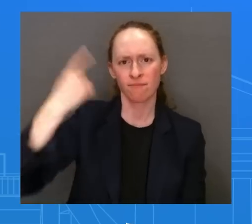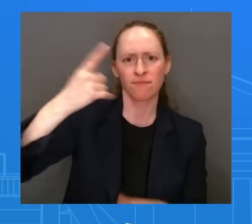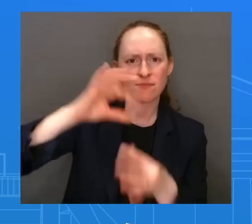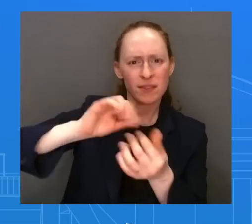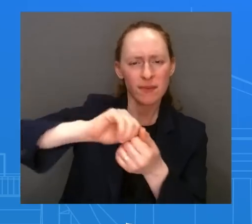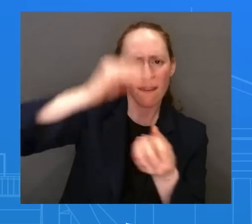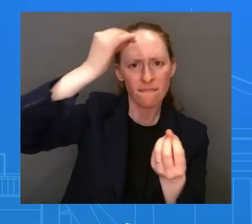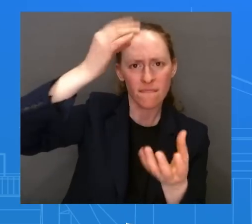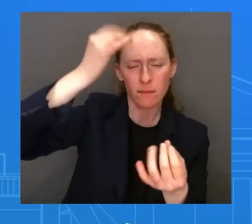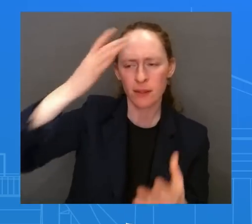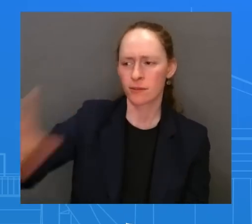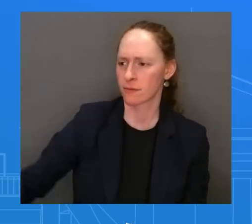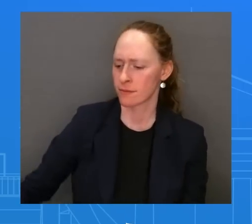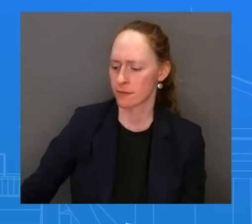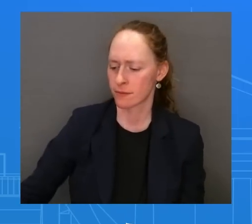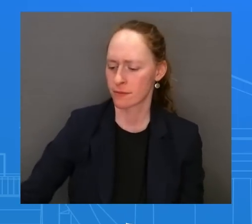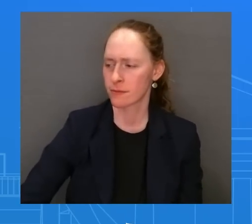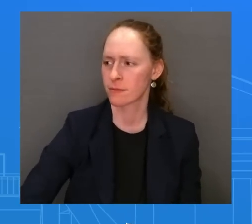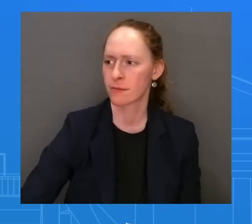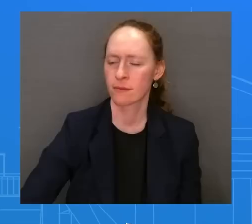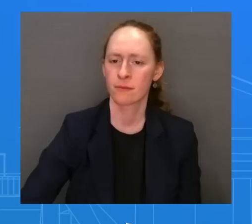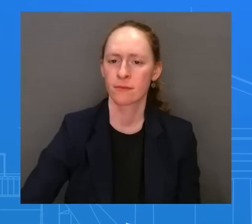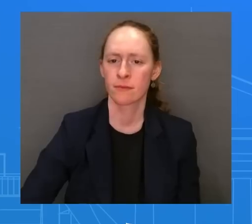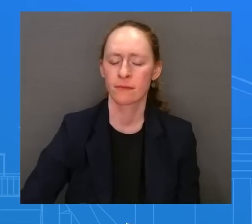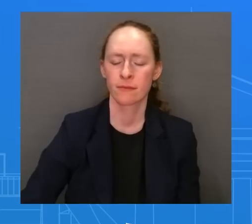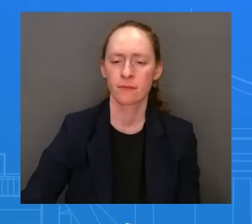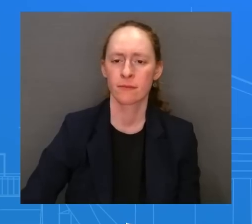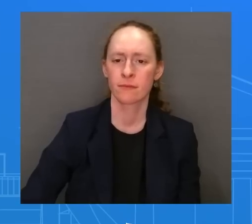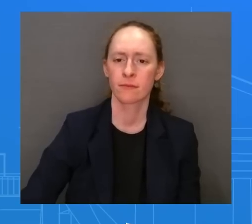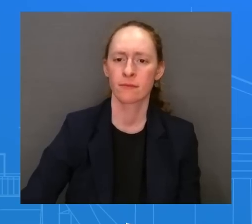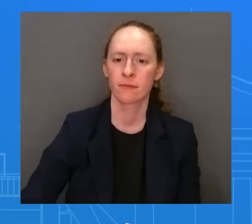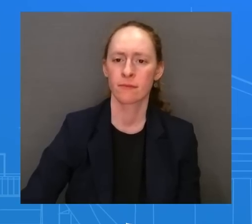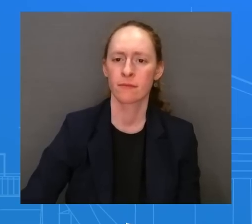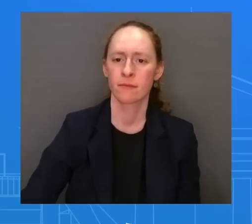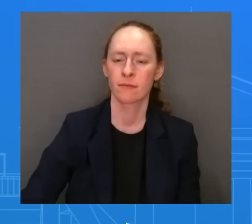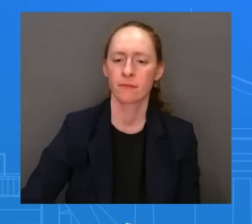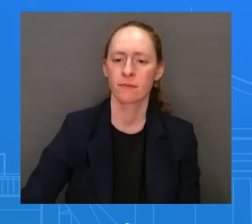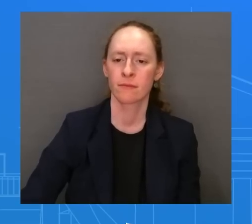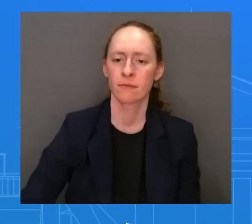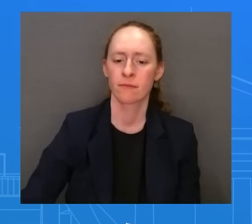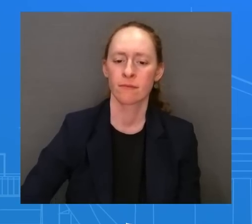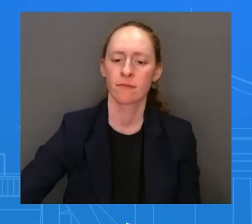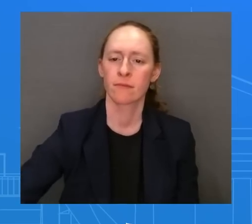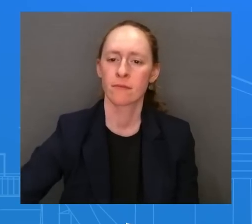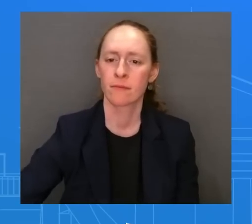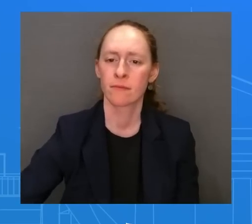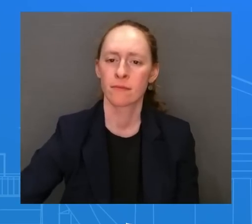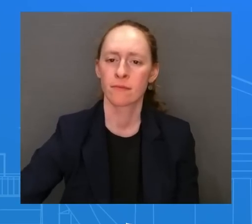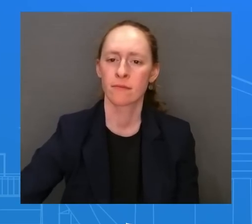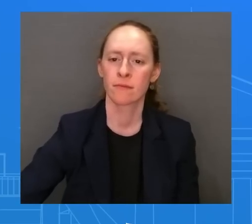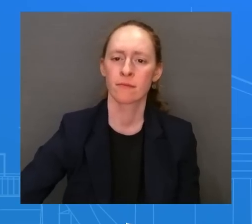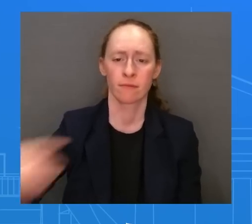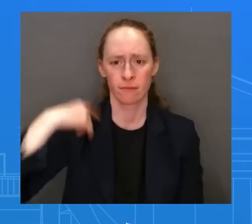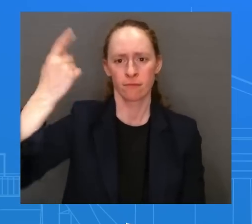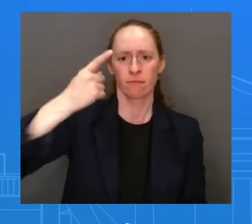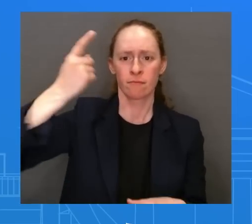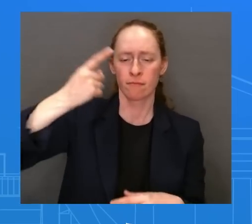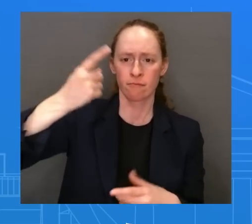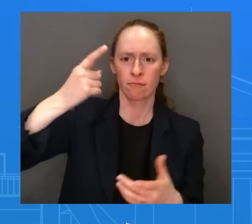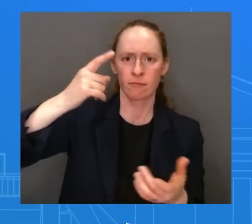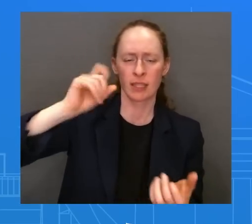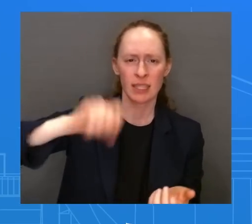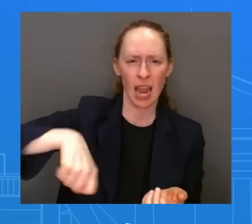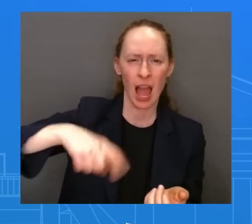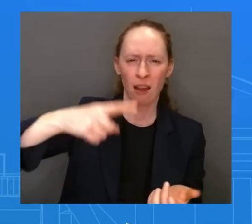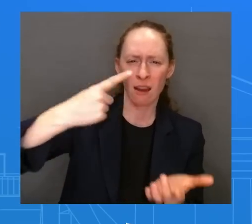harnessed to an assessment of a life and death matter and the community gets that wrong and death ensues that